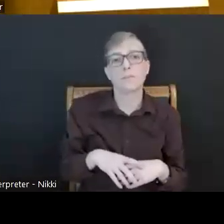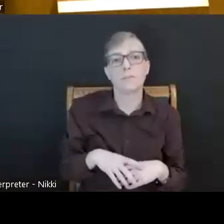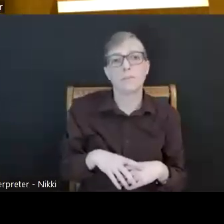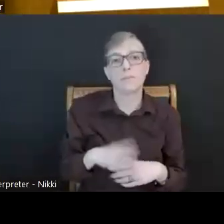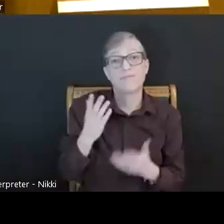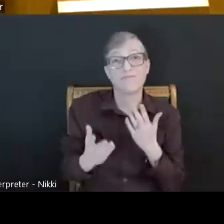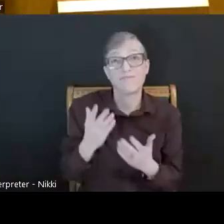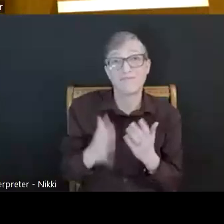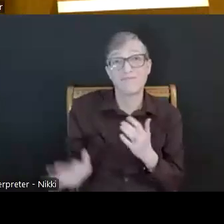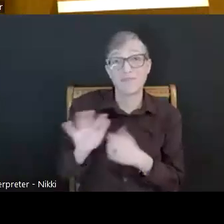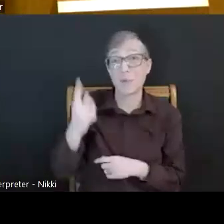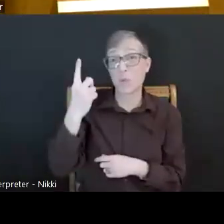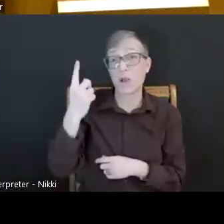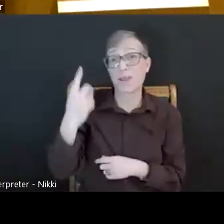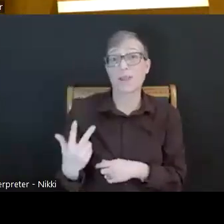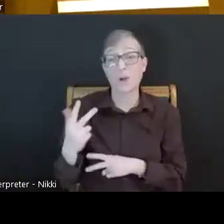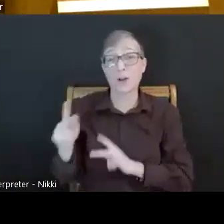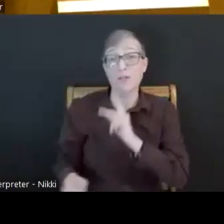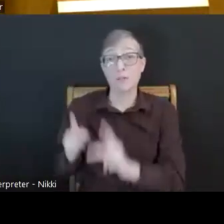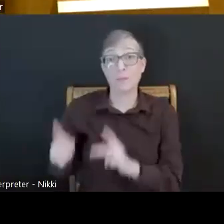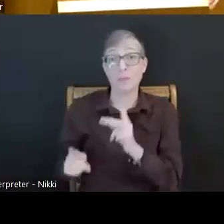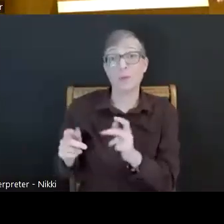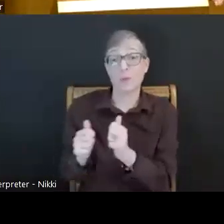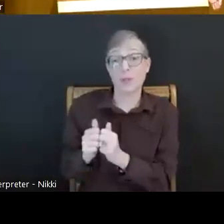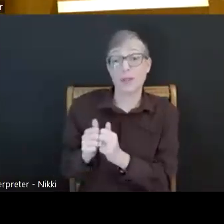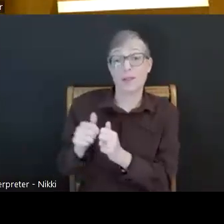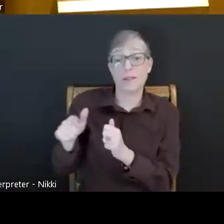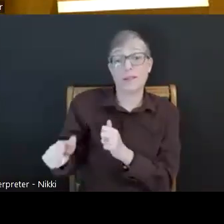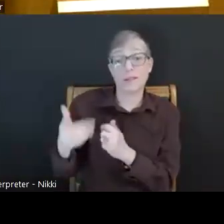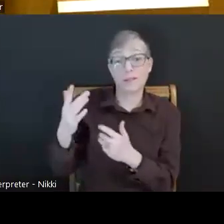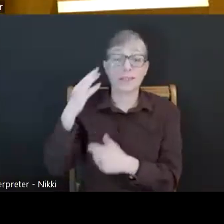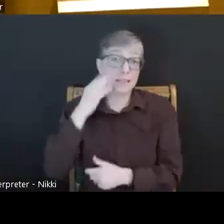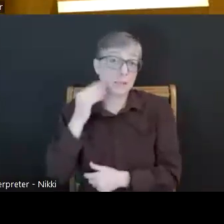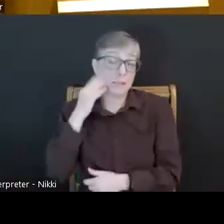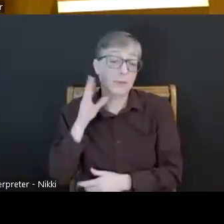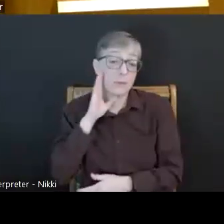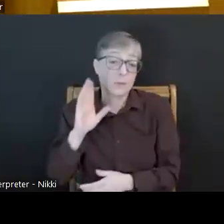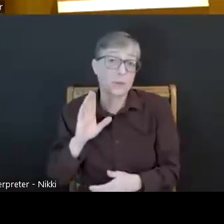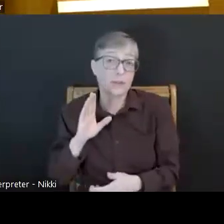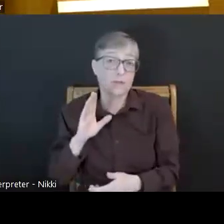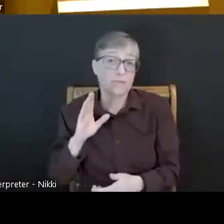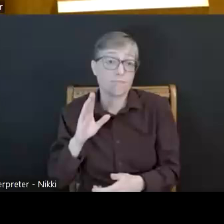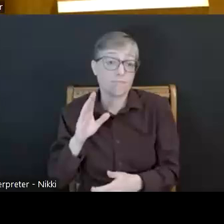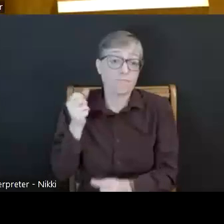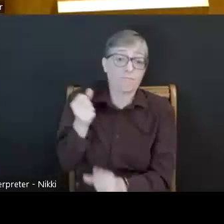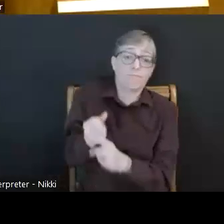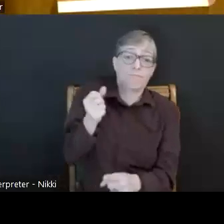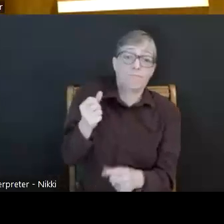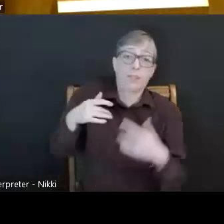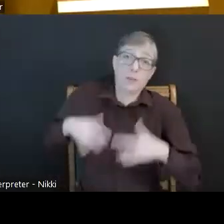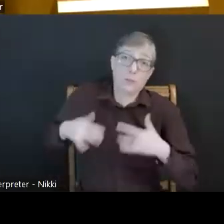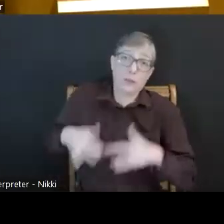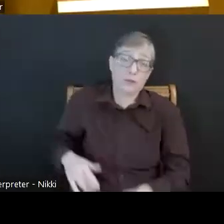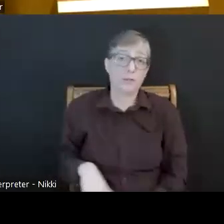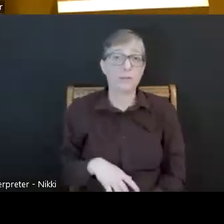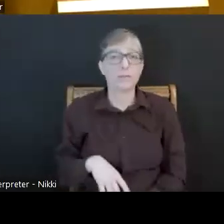people, to a significant depression. But what happens with many people is that they come out